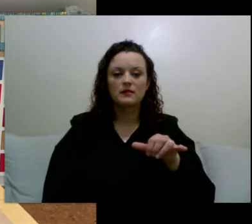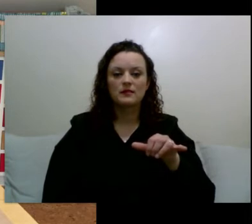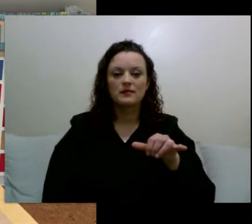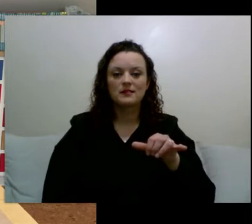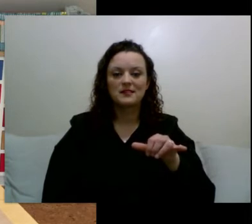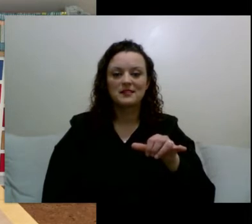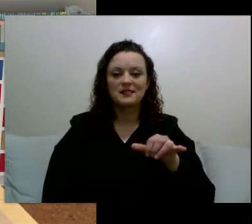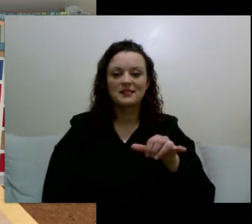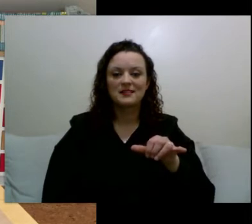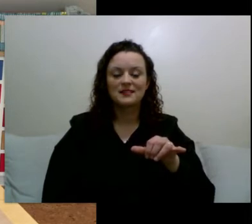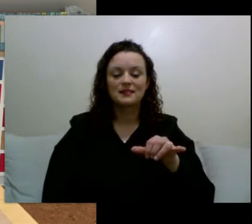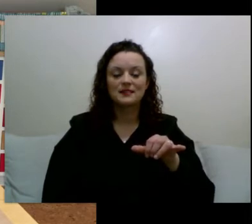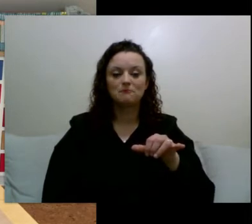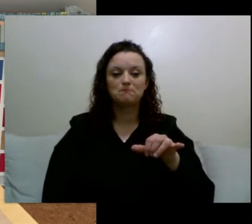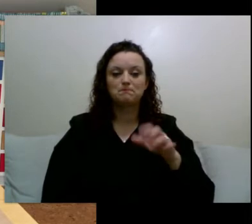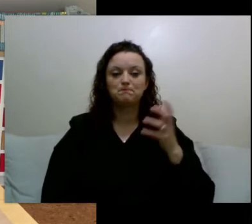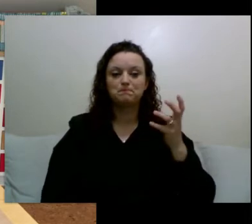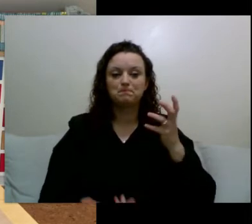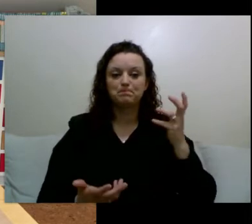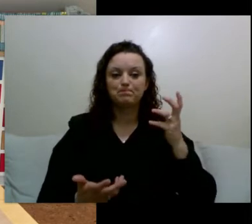a house